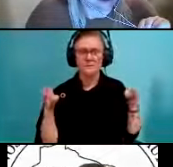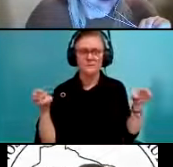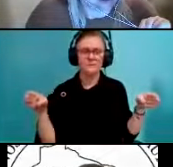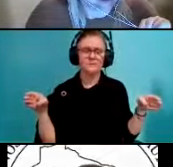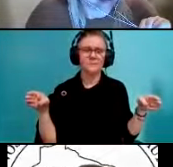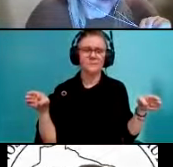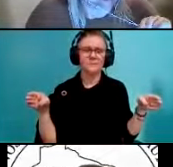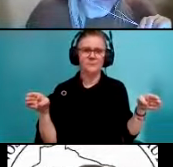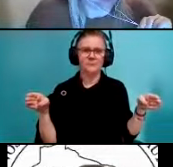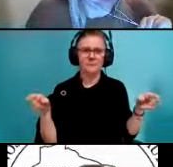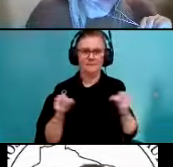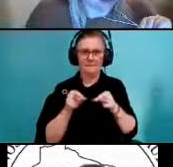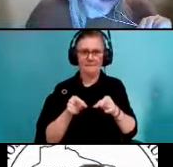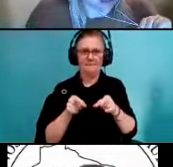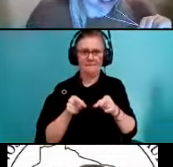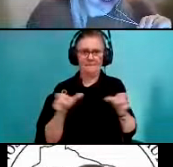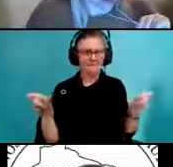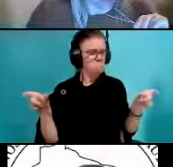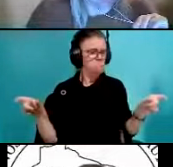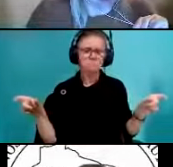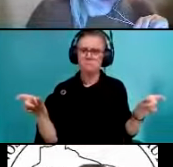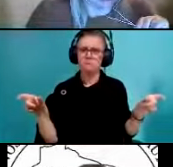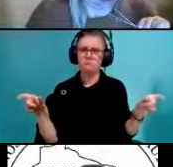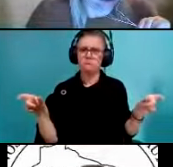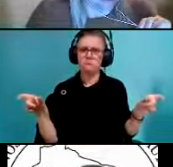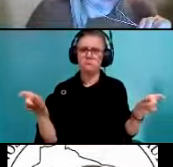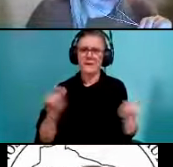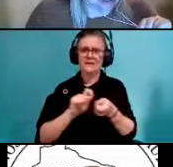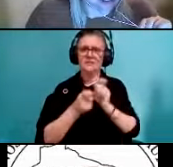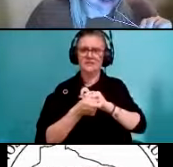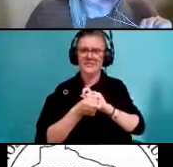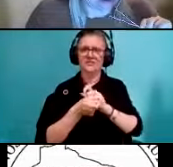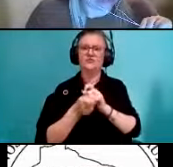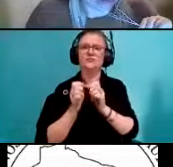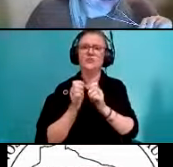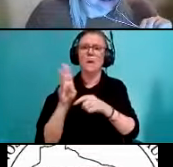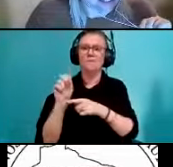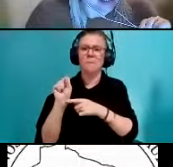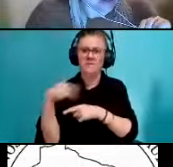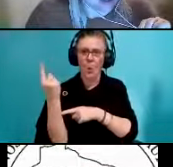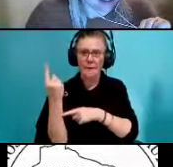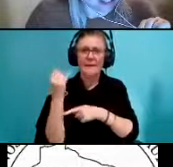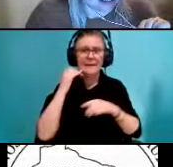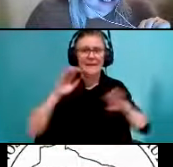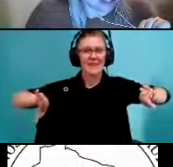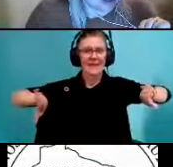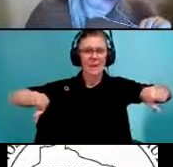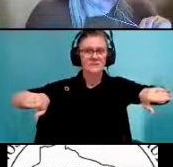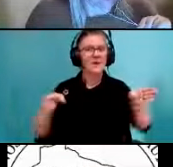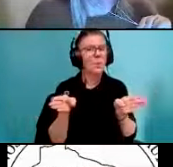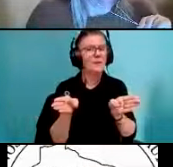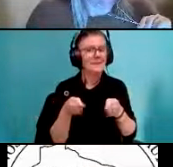know, that in this case, the paved shoulder could be converted to a transit only lane, either on the outside or the